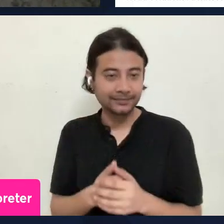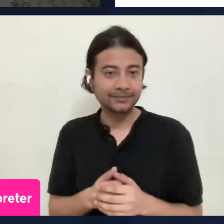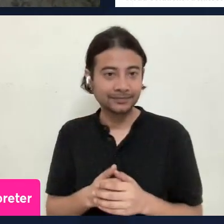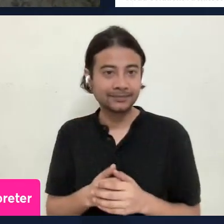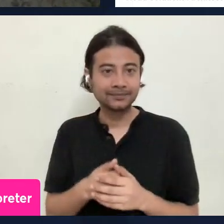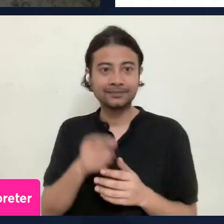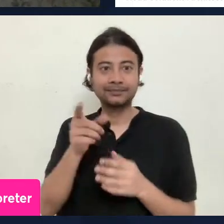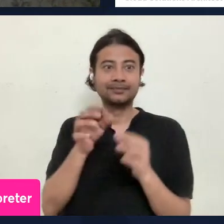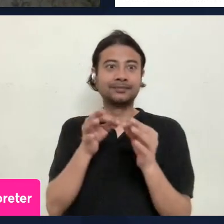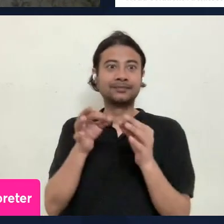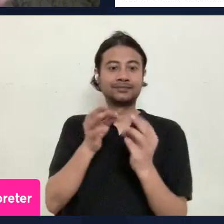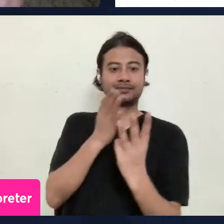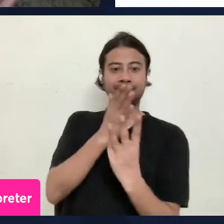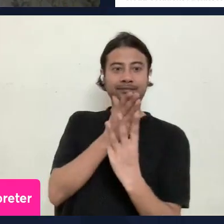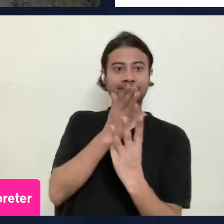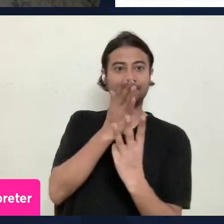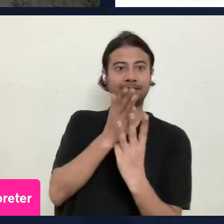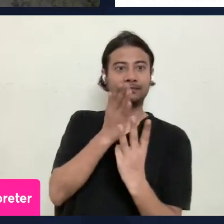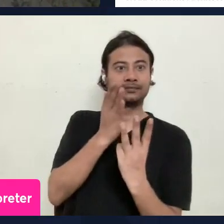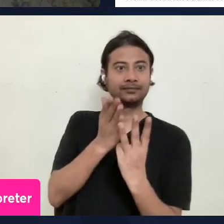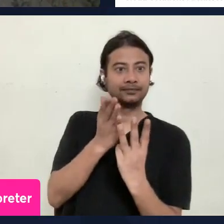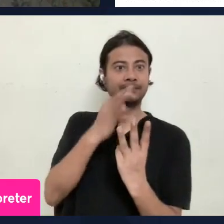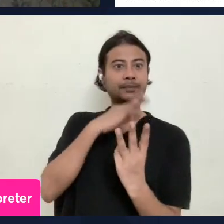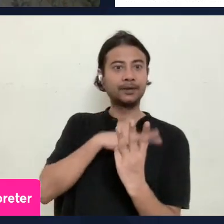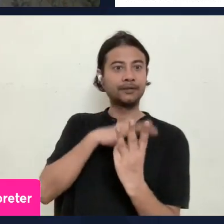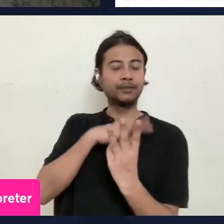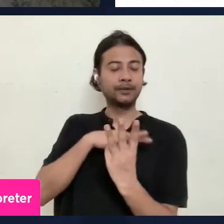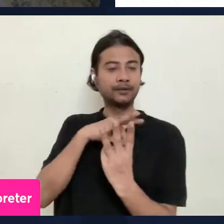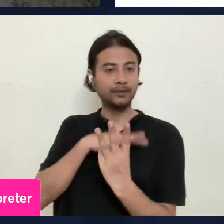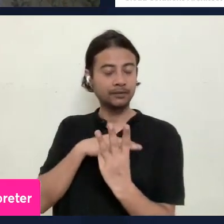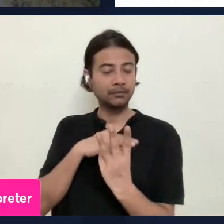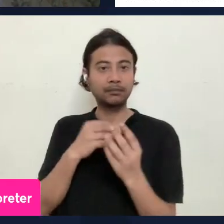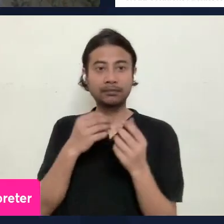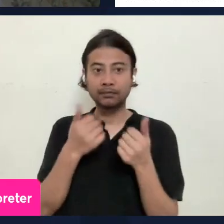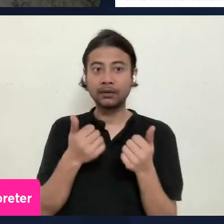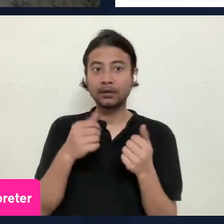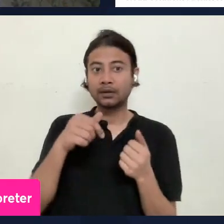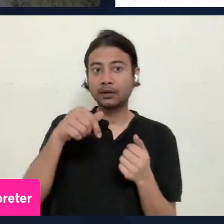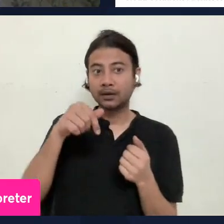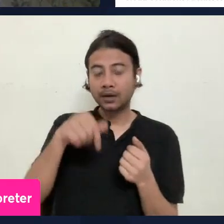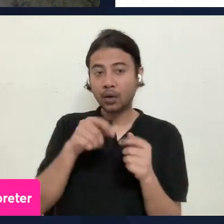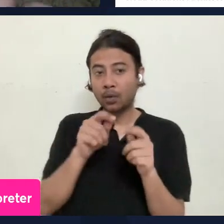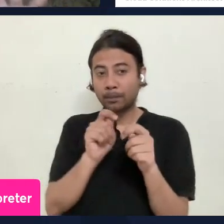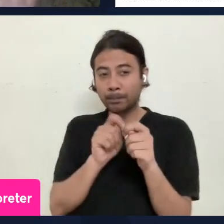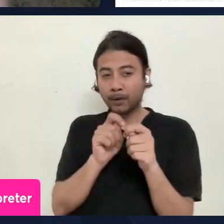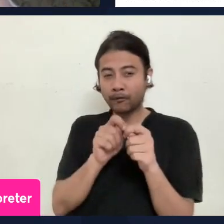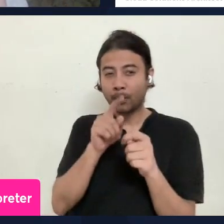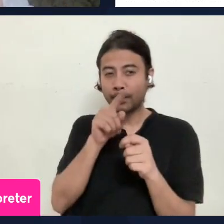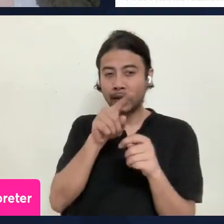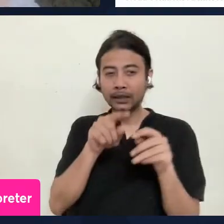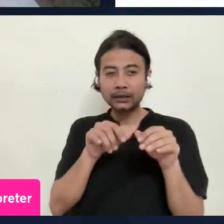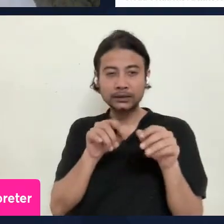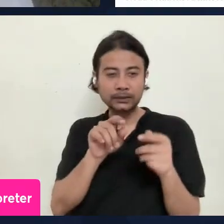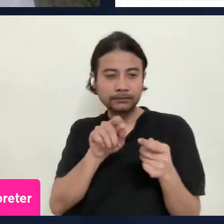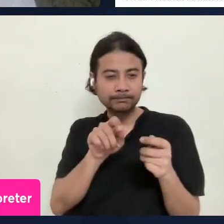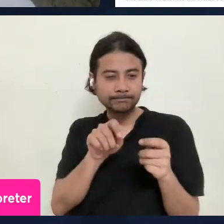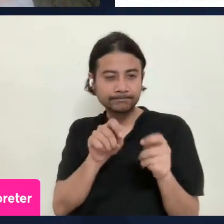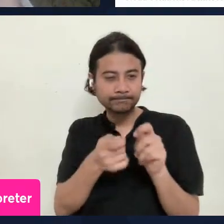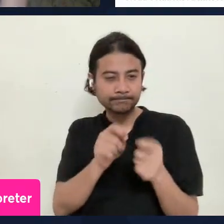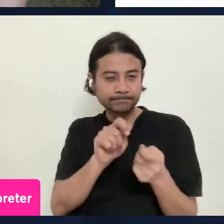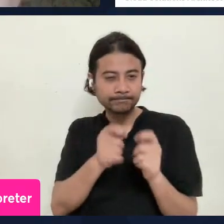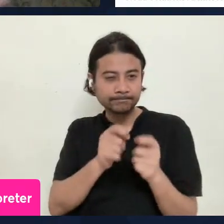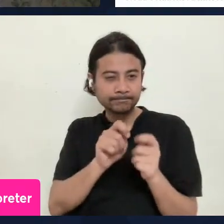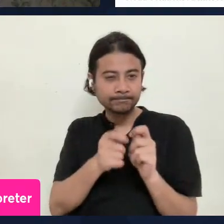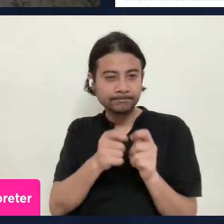areas. Now let's sort of get into examining how the performance tuning has evolved. As I mentioned earlier, we have already done a